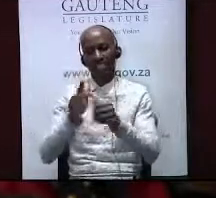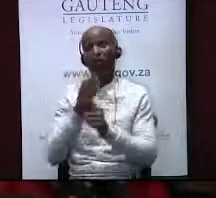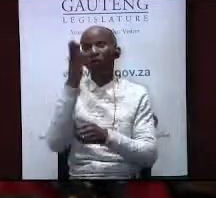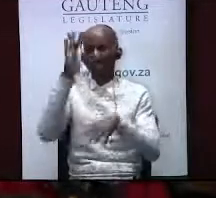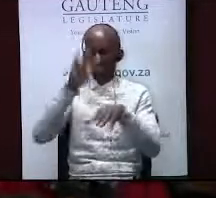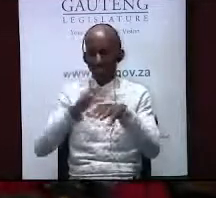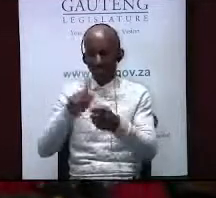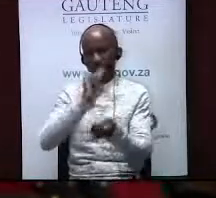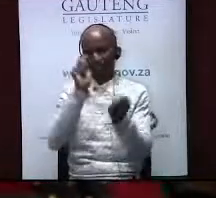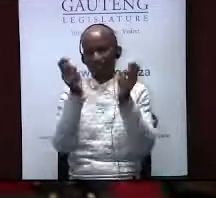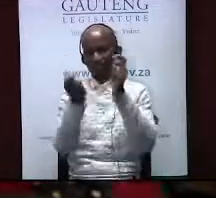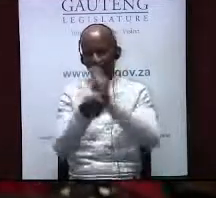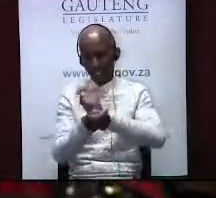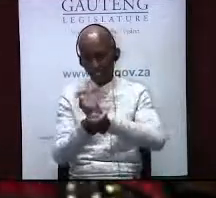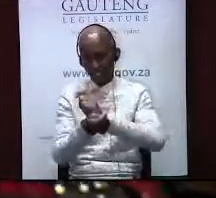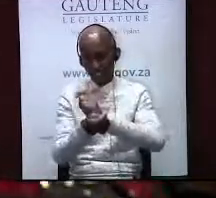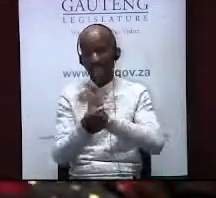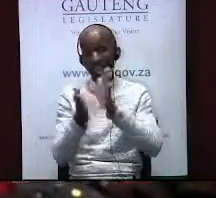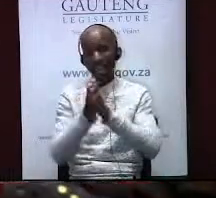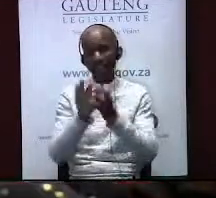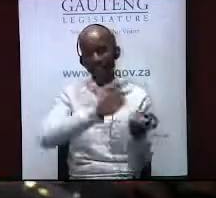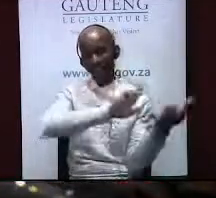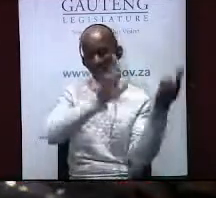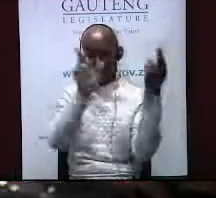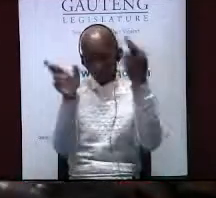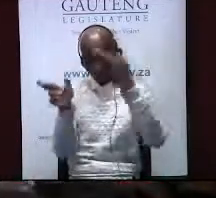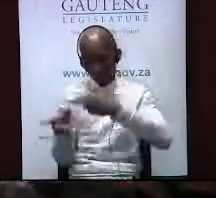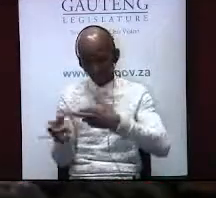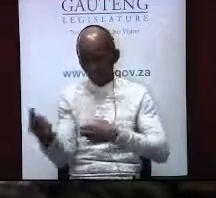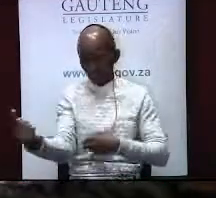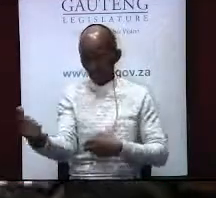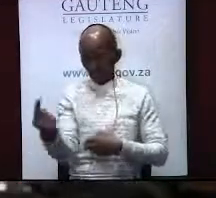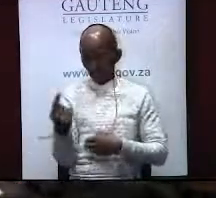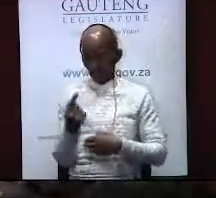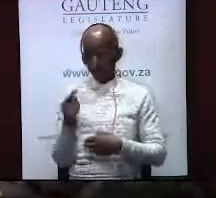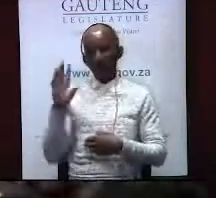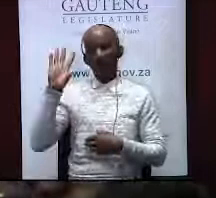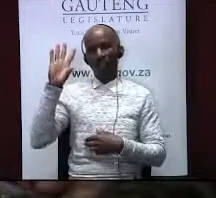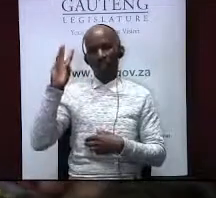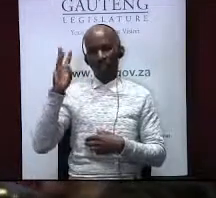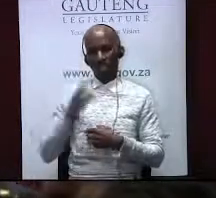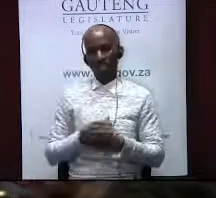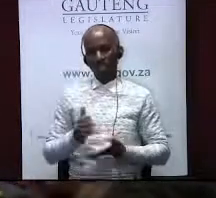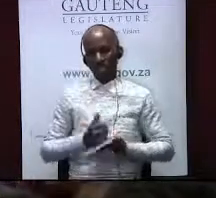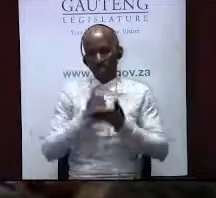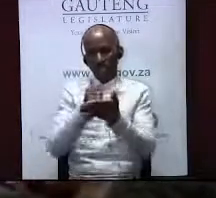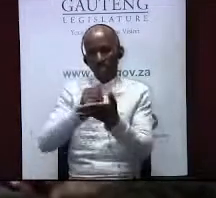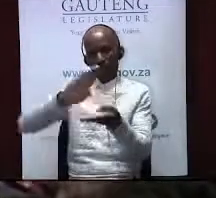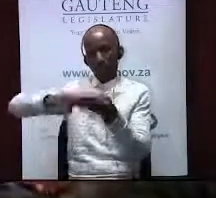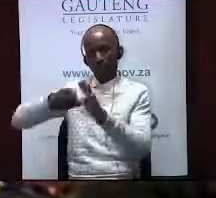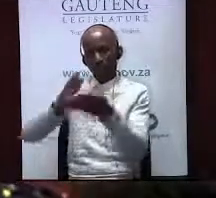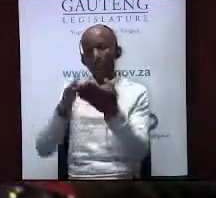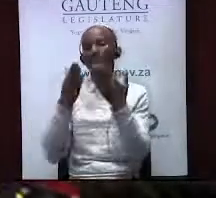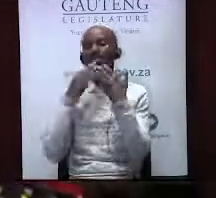they have changed and they are ready to come and face the community. Badu